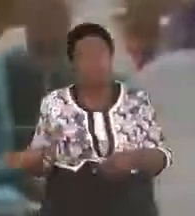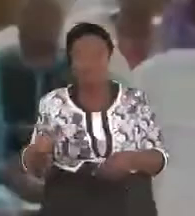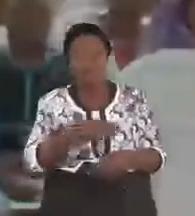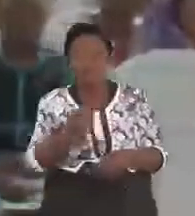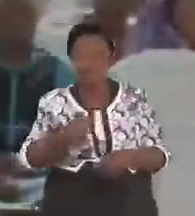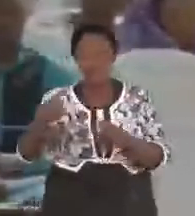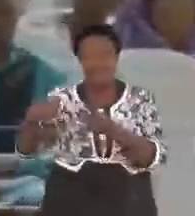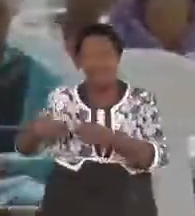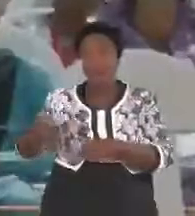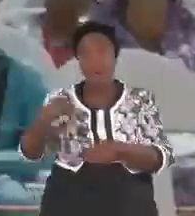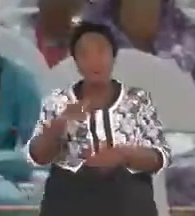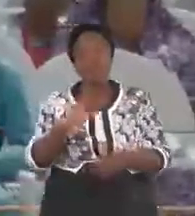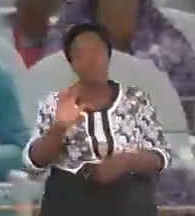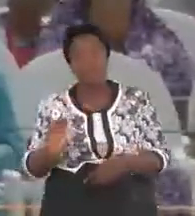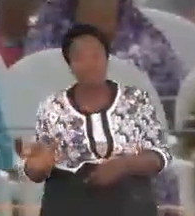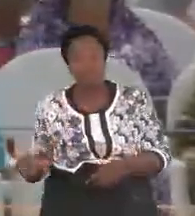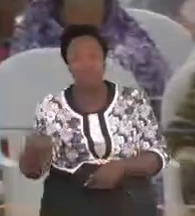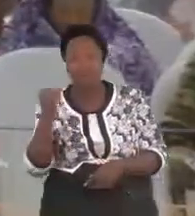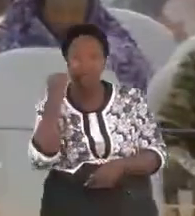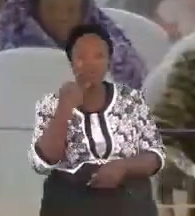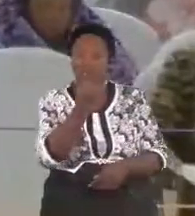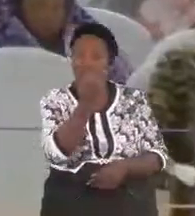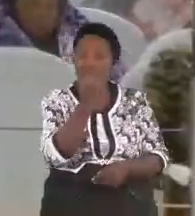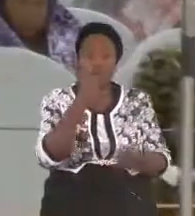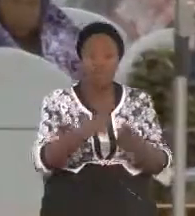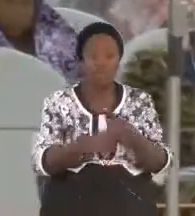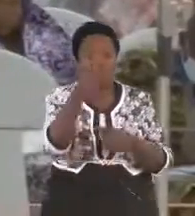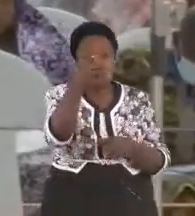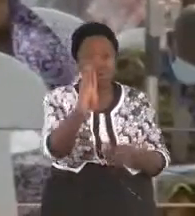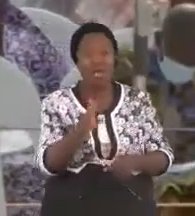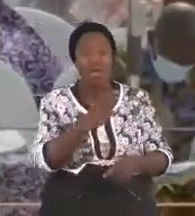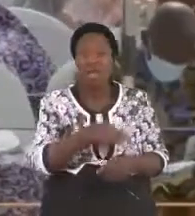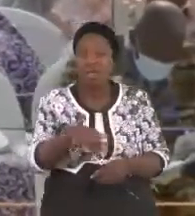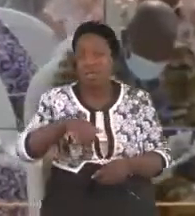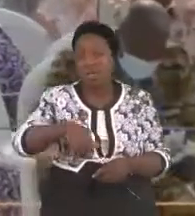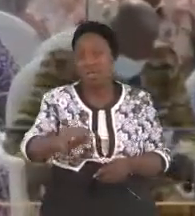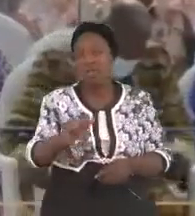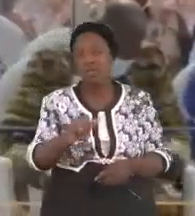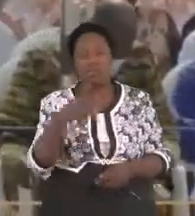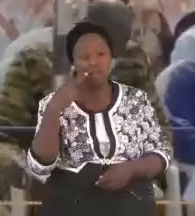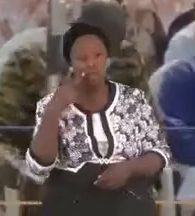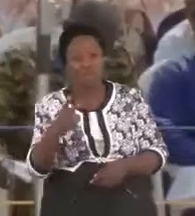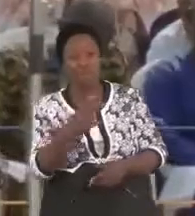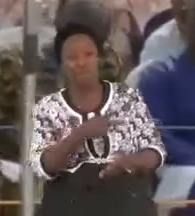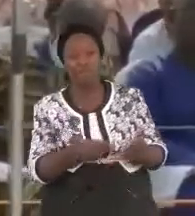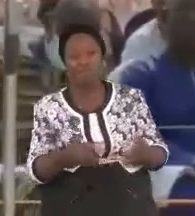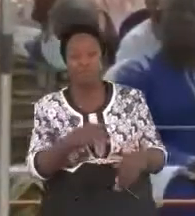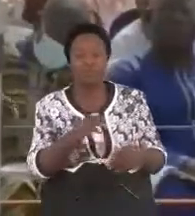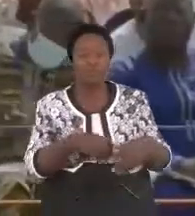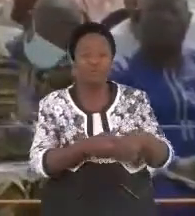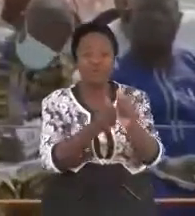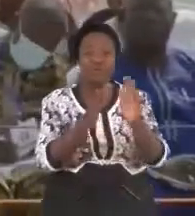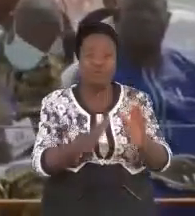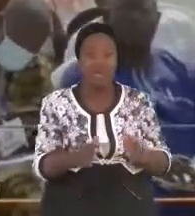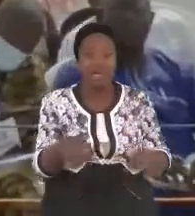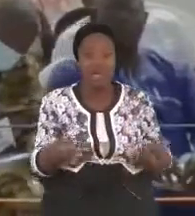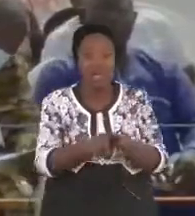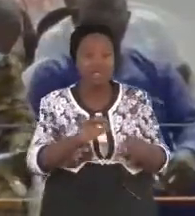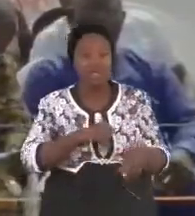of the children of Israel unto God. And yet, let's look at some followers. As I talk about the